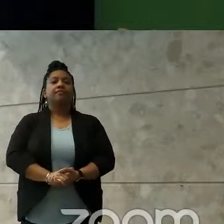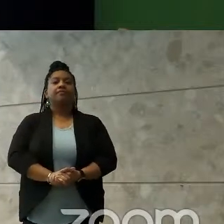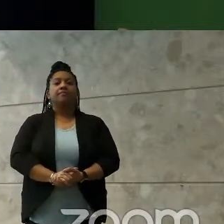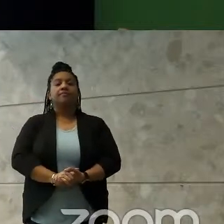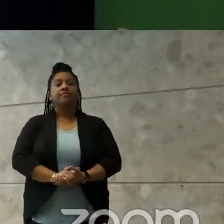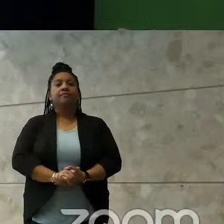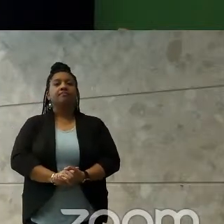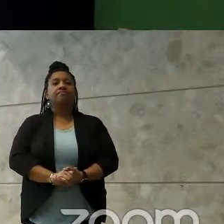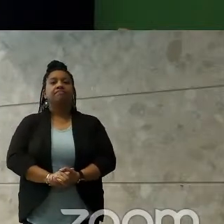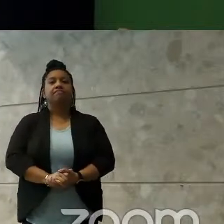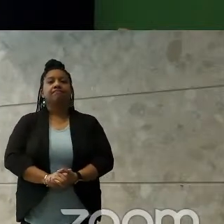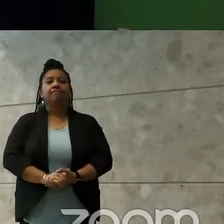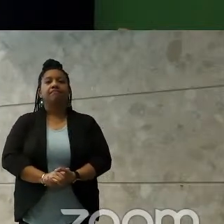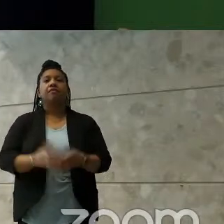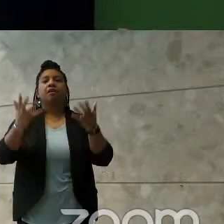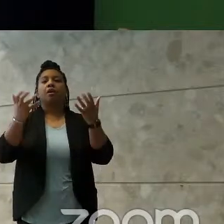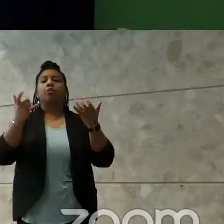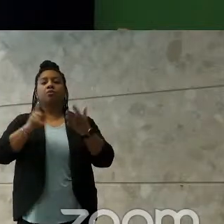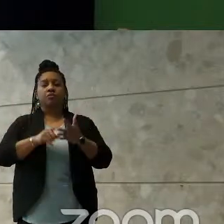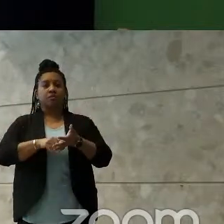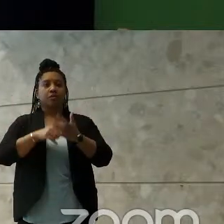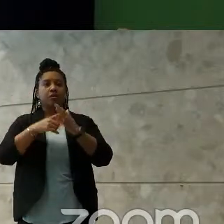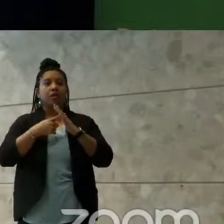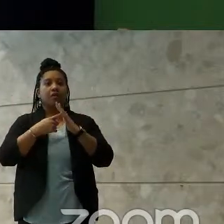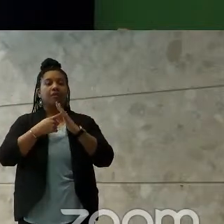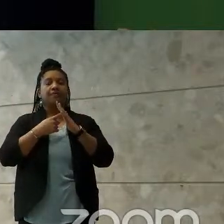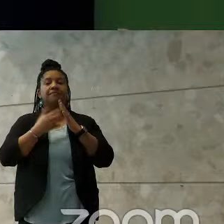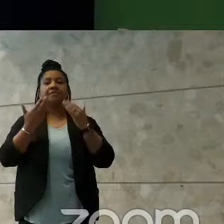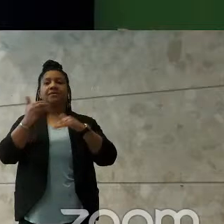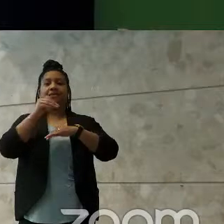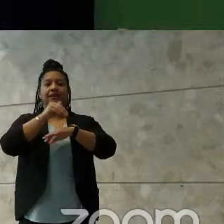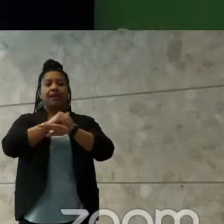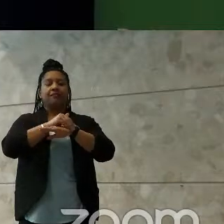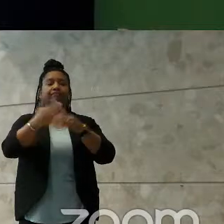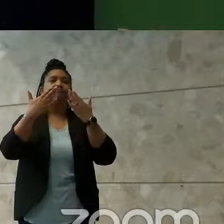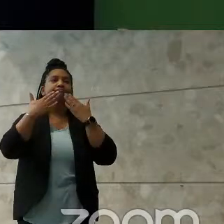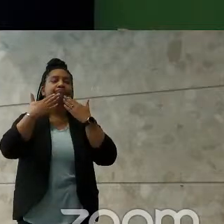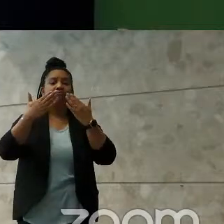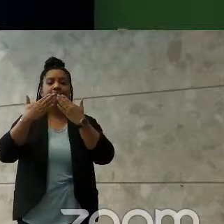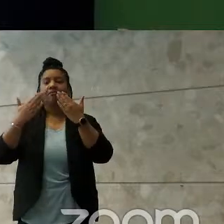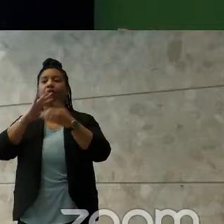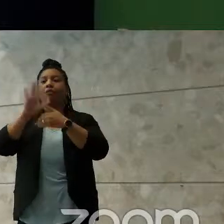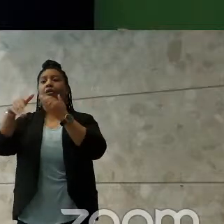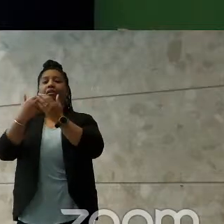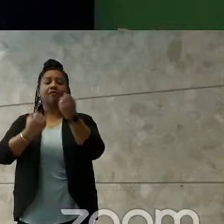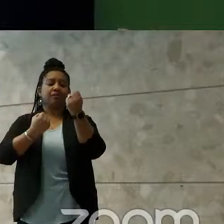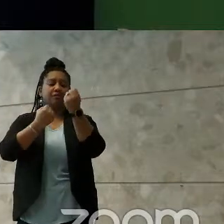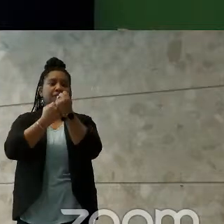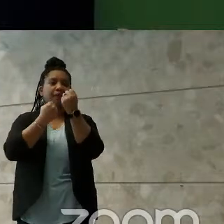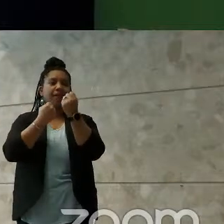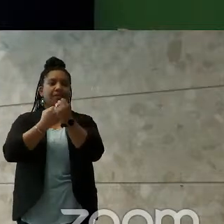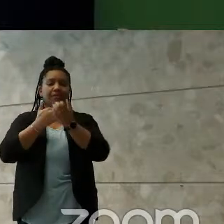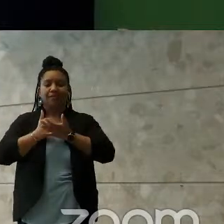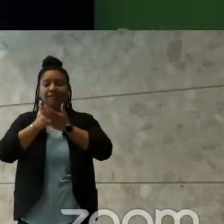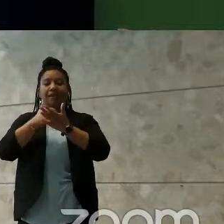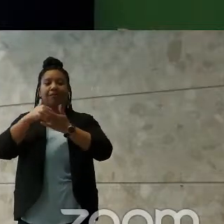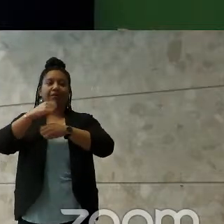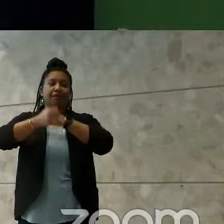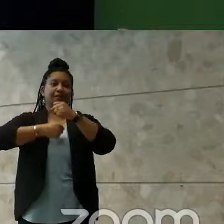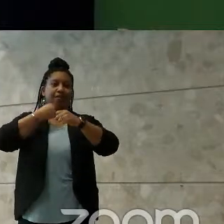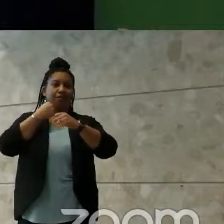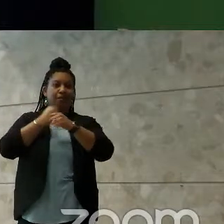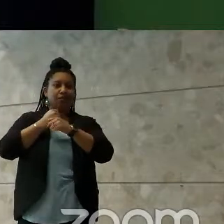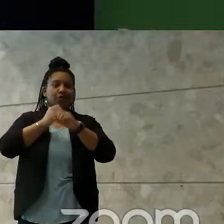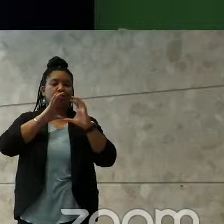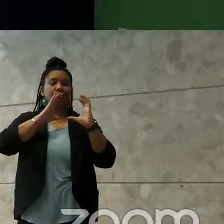I'd like to begin by extending our gratitude to the numerous sponsors who have helped make this year's series and many of the past